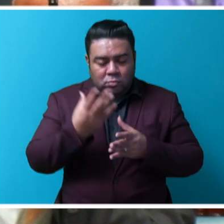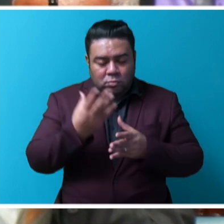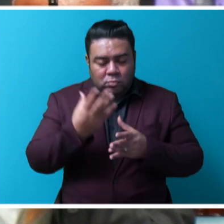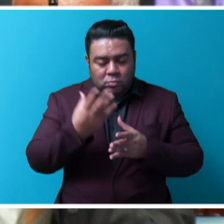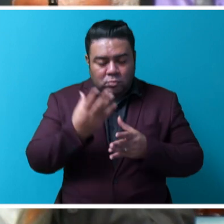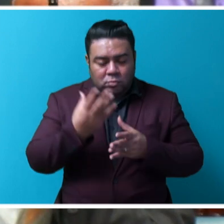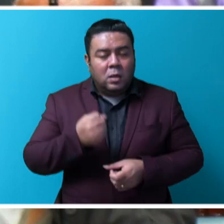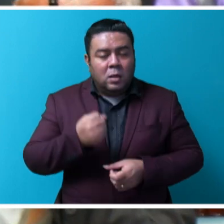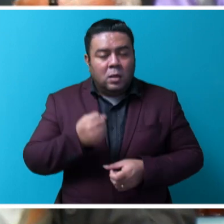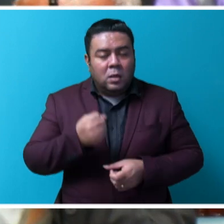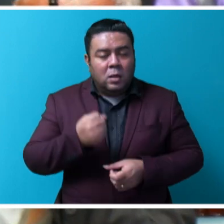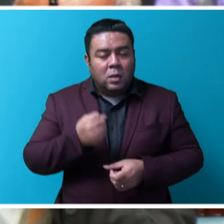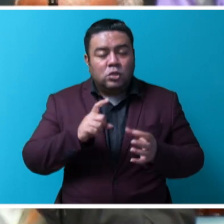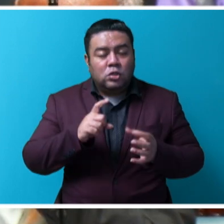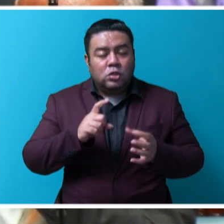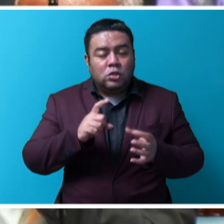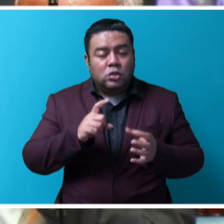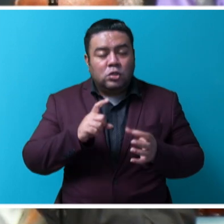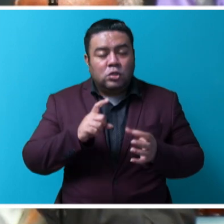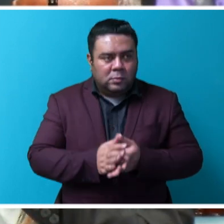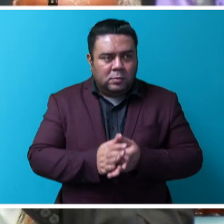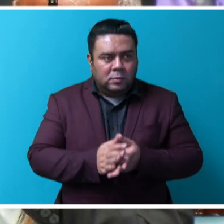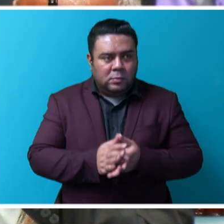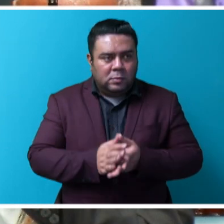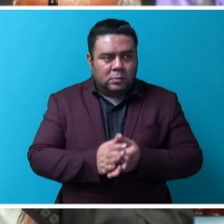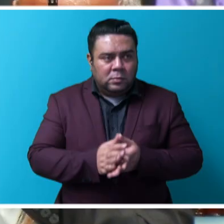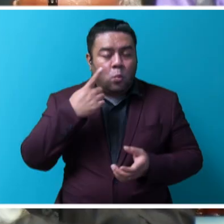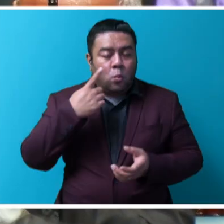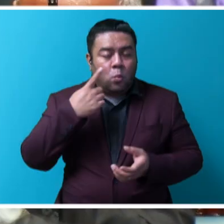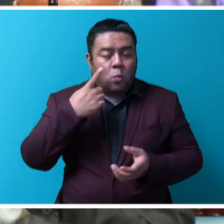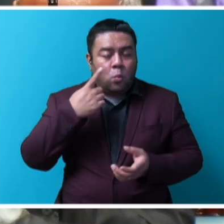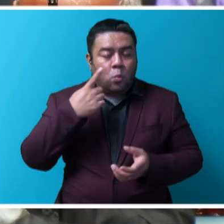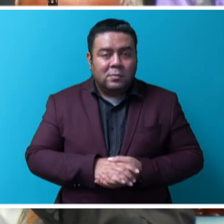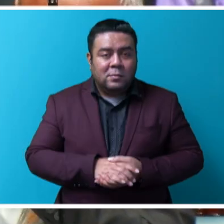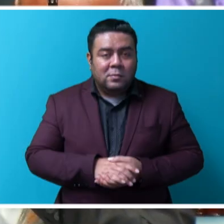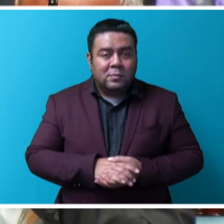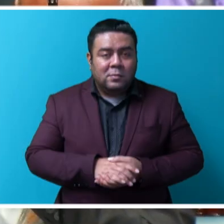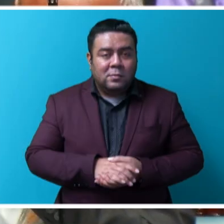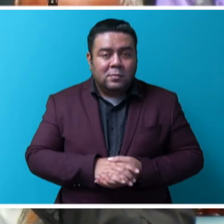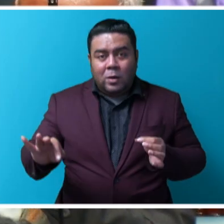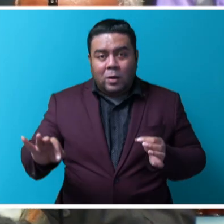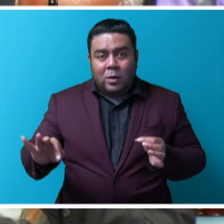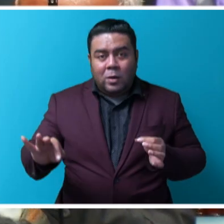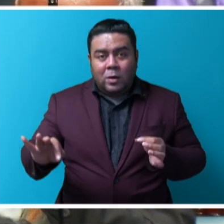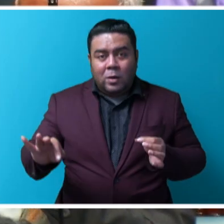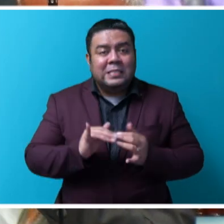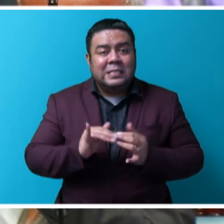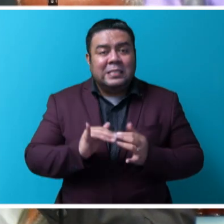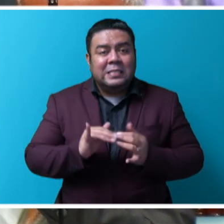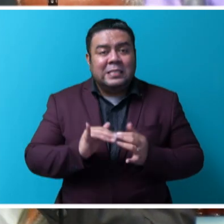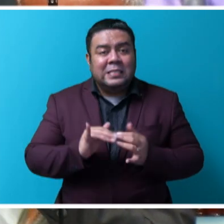Officers, PCOs, under the Ministry of Itaukei Affairs. The Matane Umbula and the PCOs play a pivotal role in ensuring